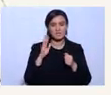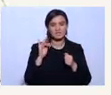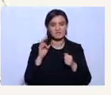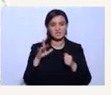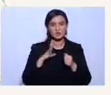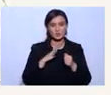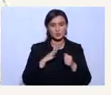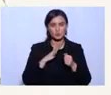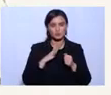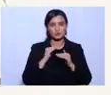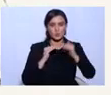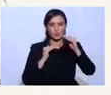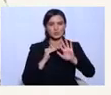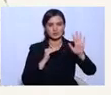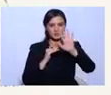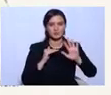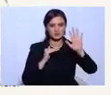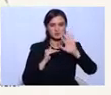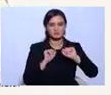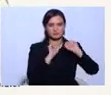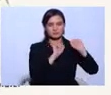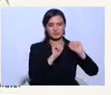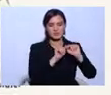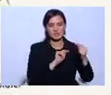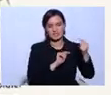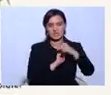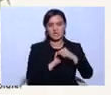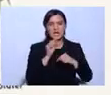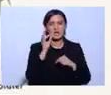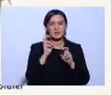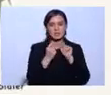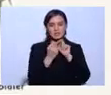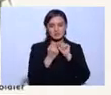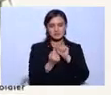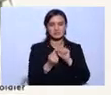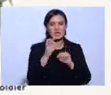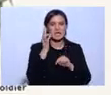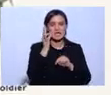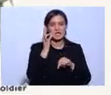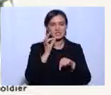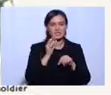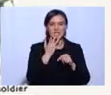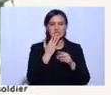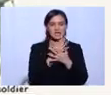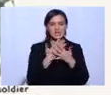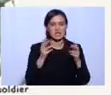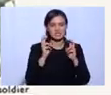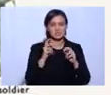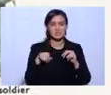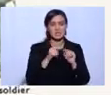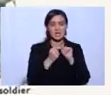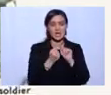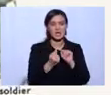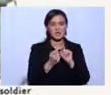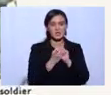I would guess he would have fought for the Unionist side, the side that was against racism. Well, this is the